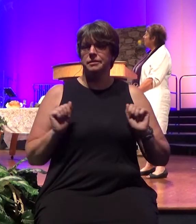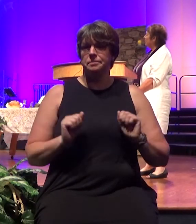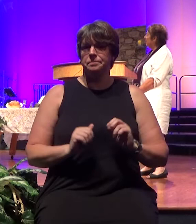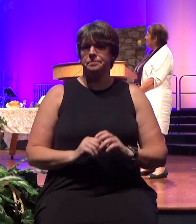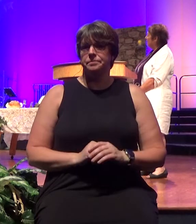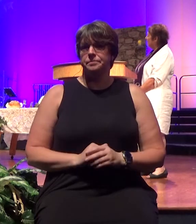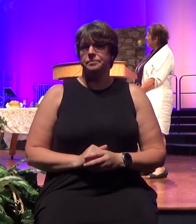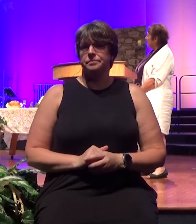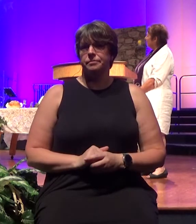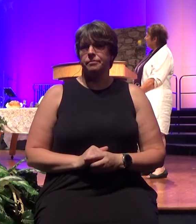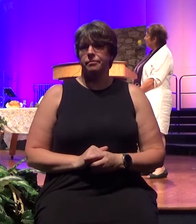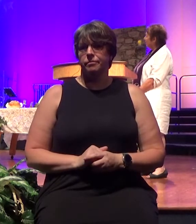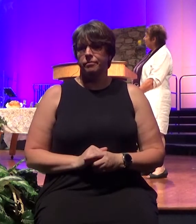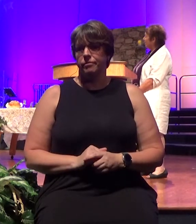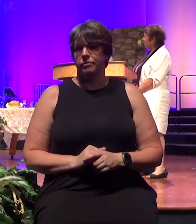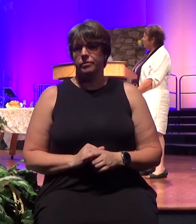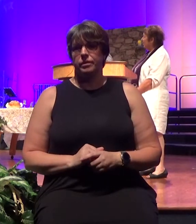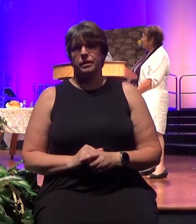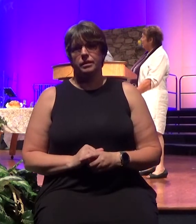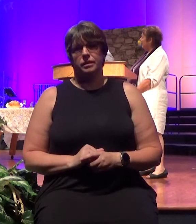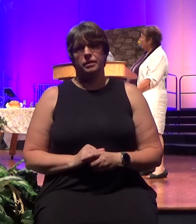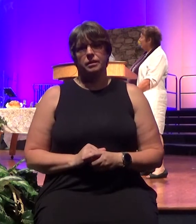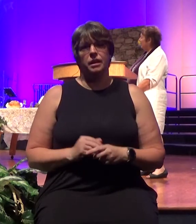Here are our